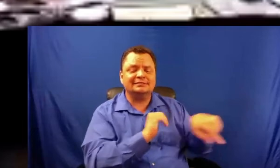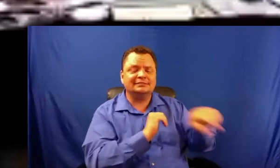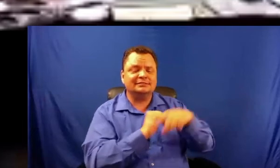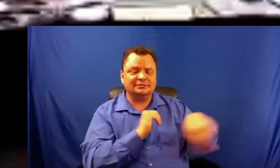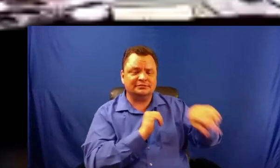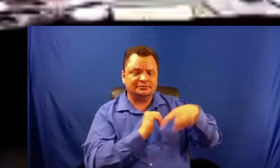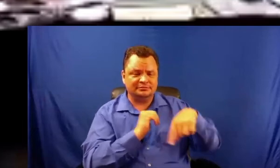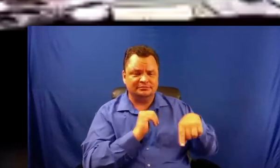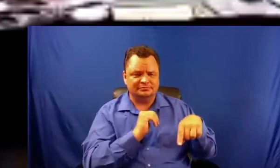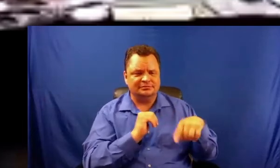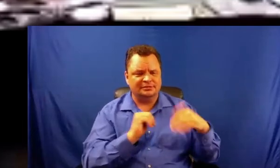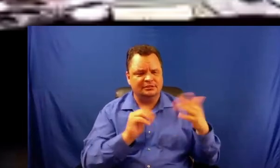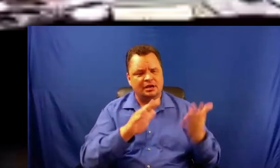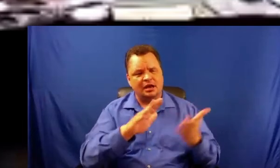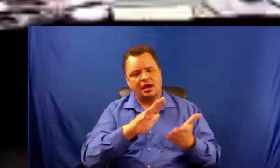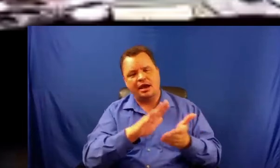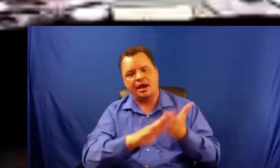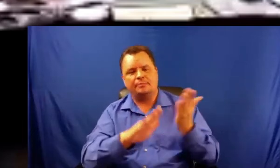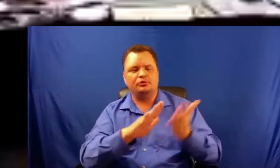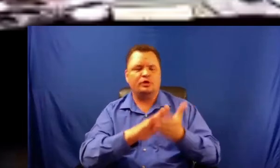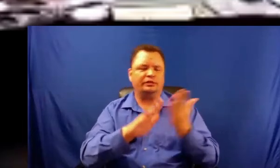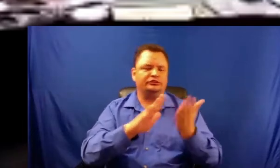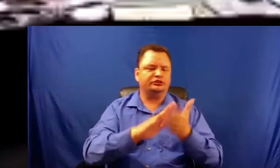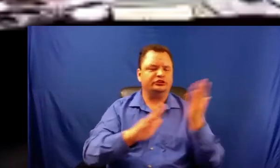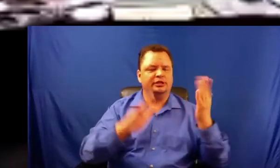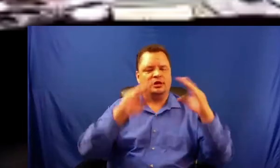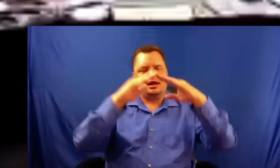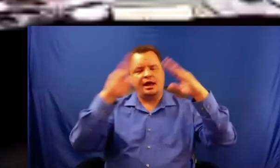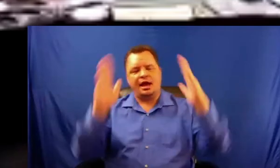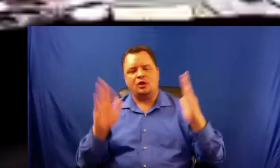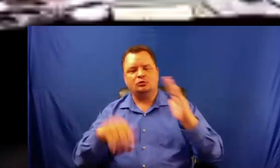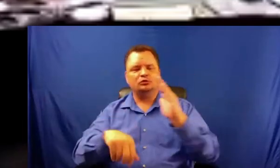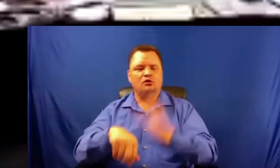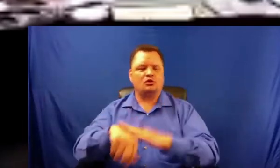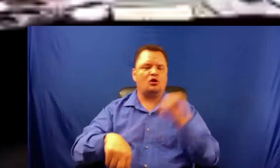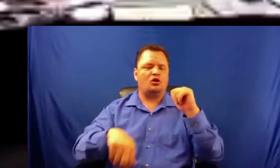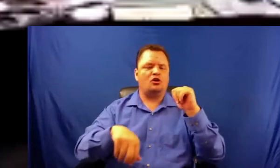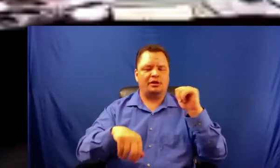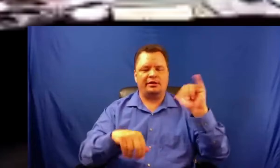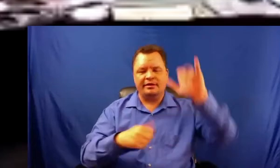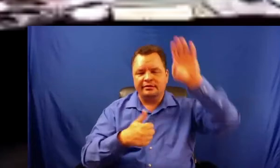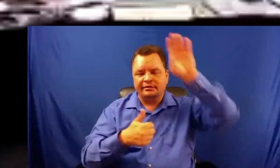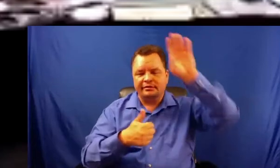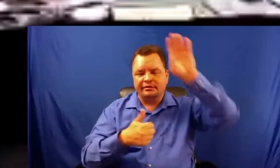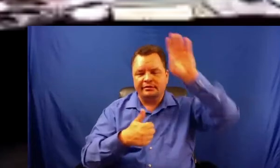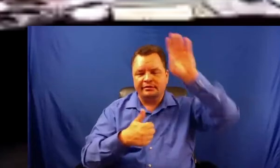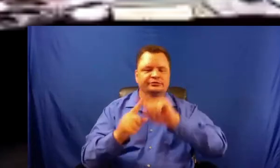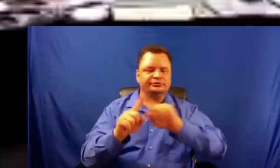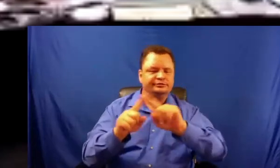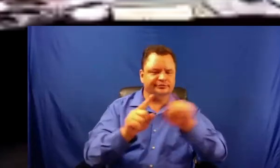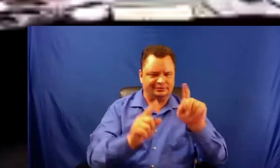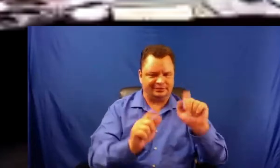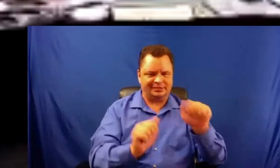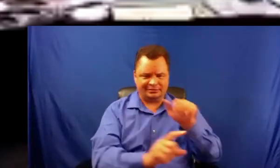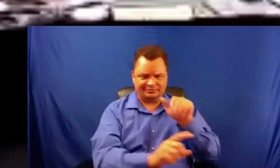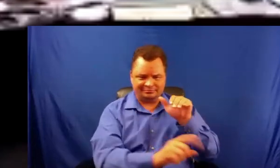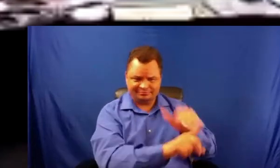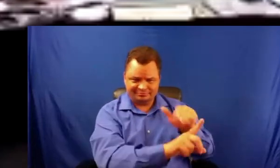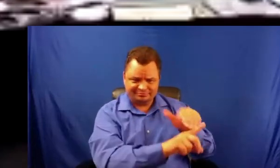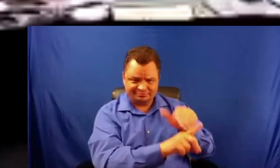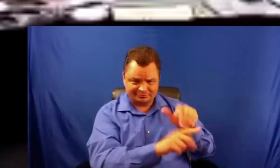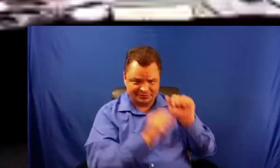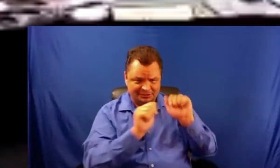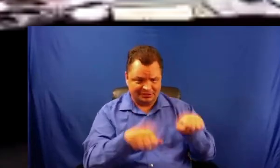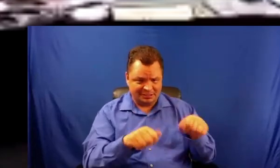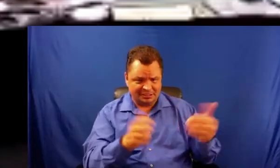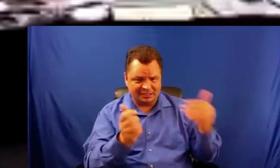the fire department has helped us with. And so we'll need to develop processes for revisiting that, as well as working with